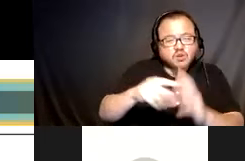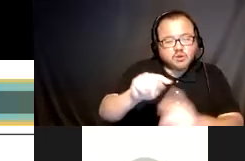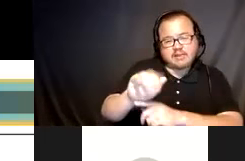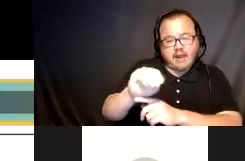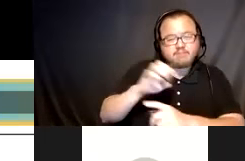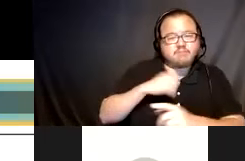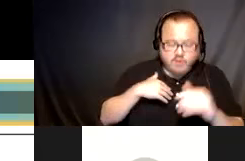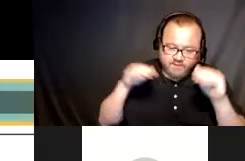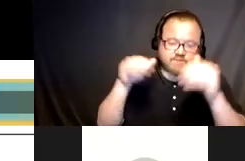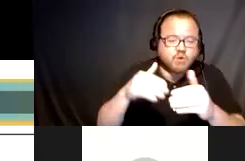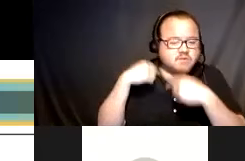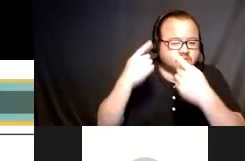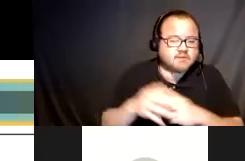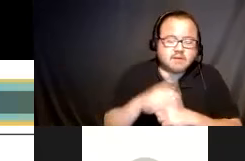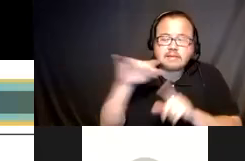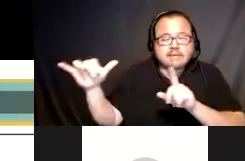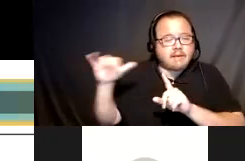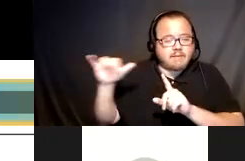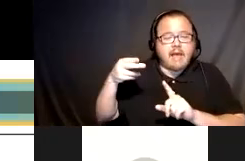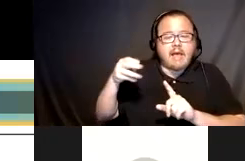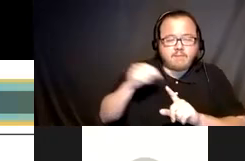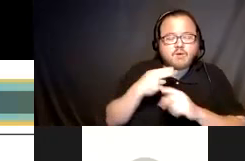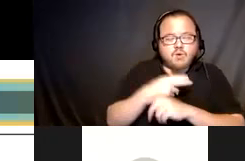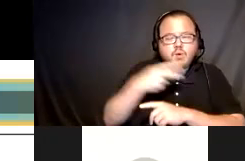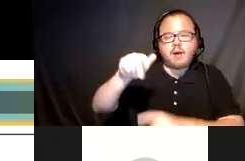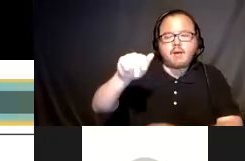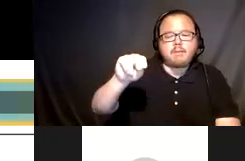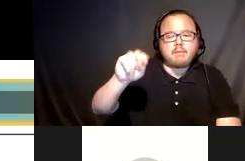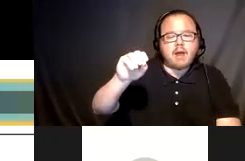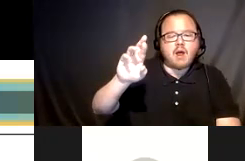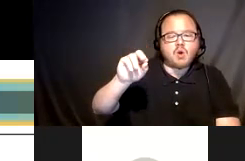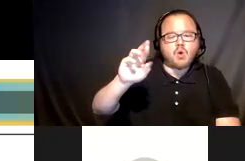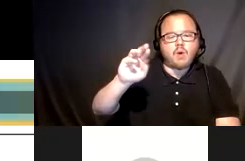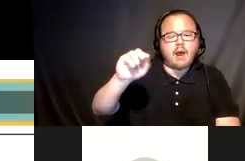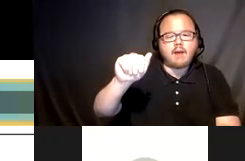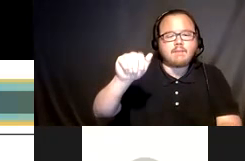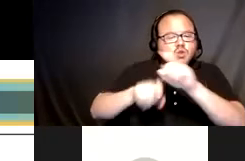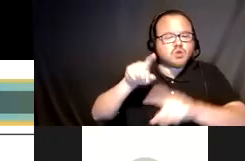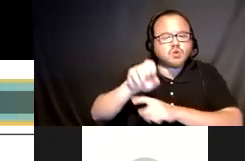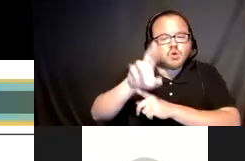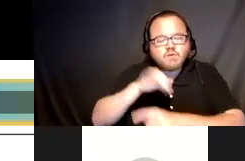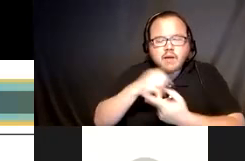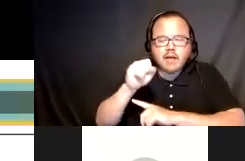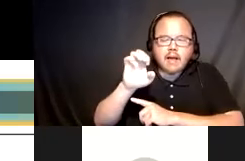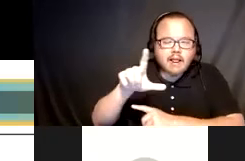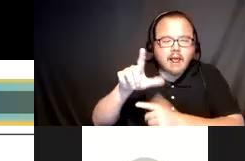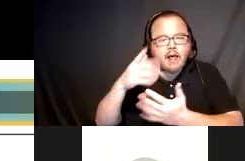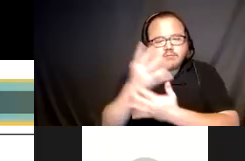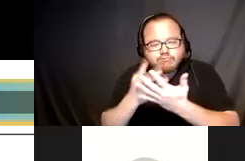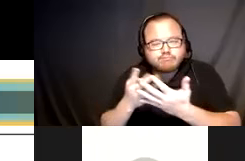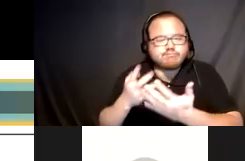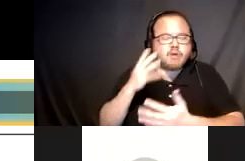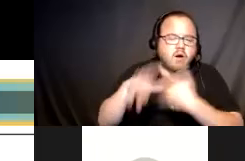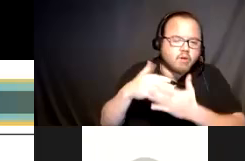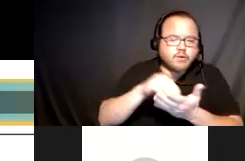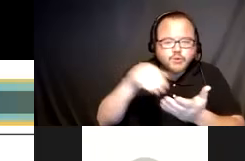also similar to Hemet, we also use the Panorama survey to do our SEL screenings for students. And we've